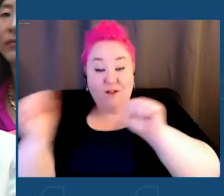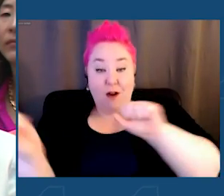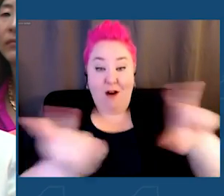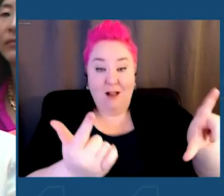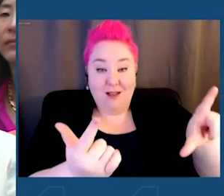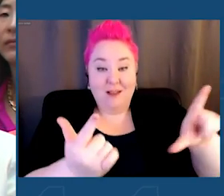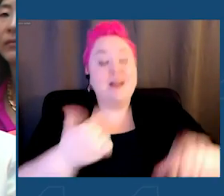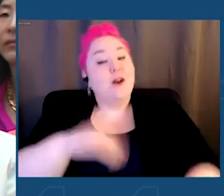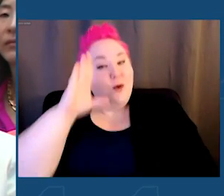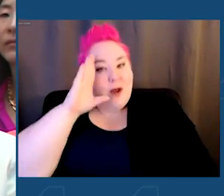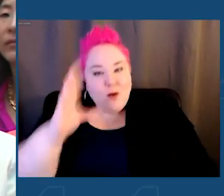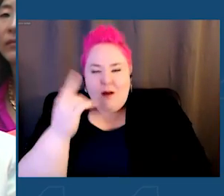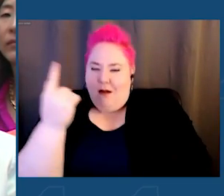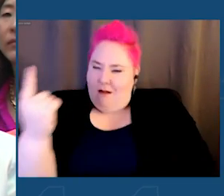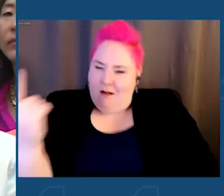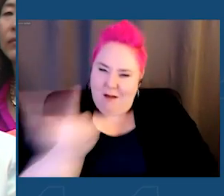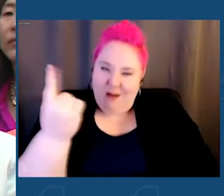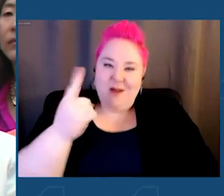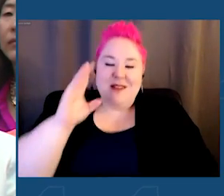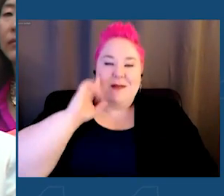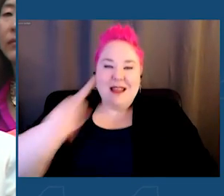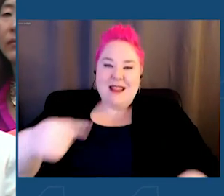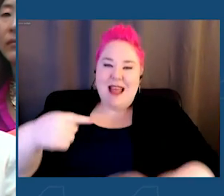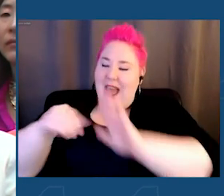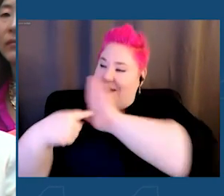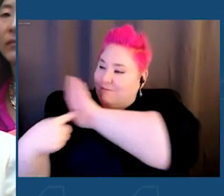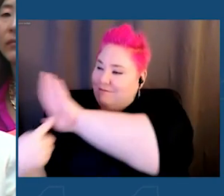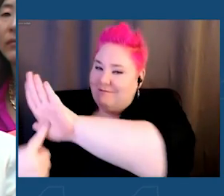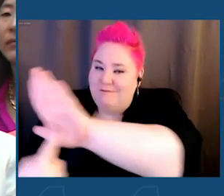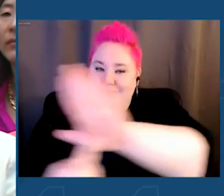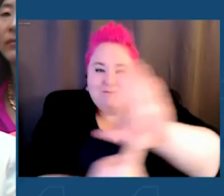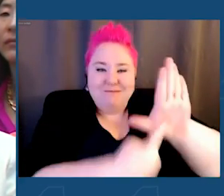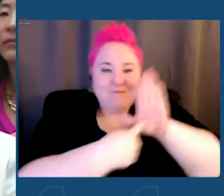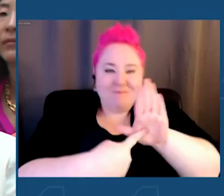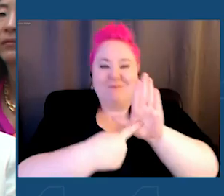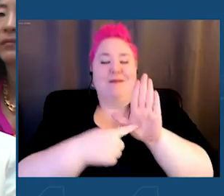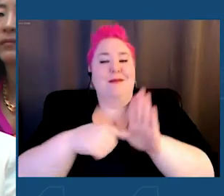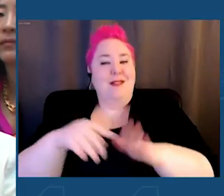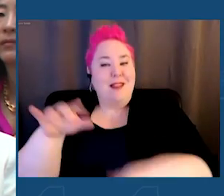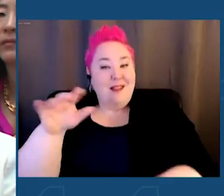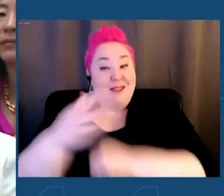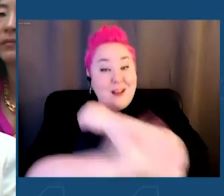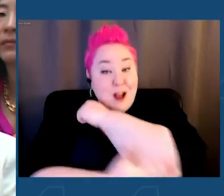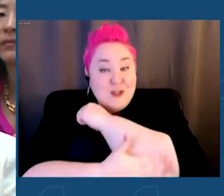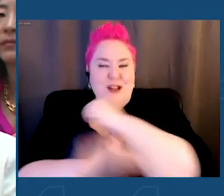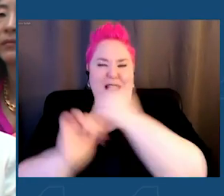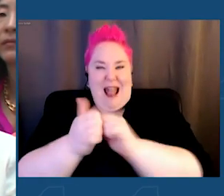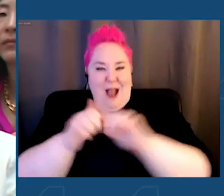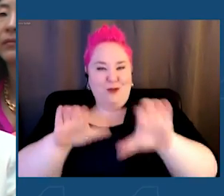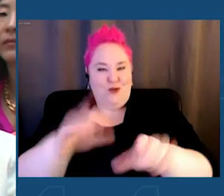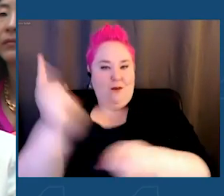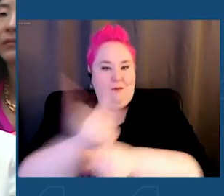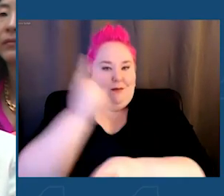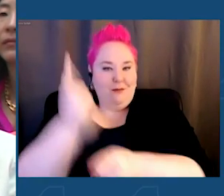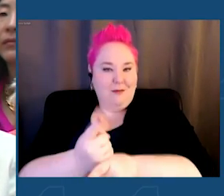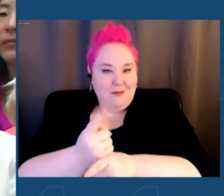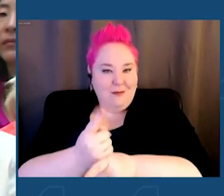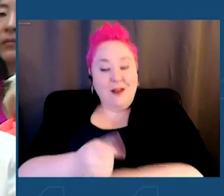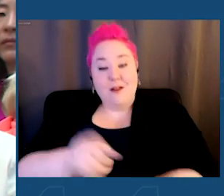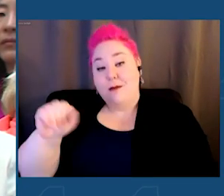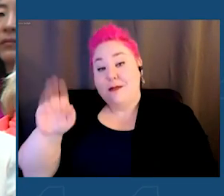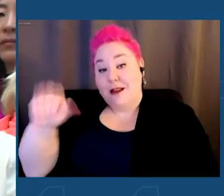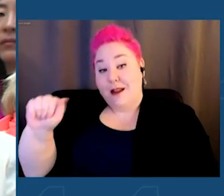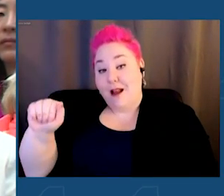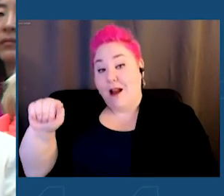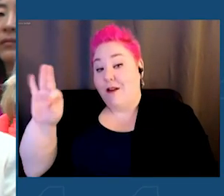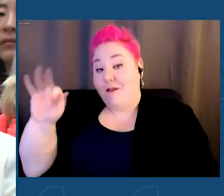always be that beacon to the rest of the nation on how to do it right. Because from Seneca Falls to